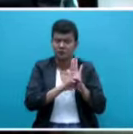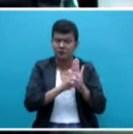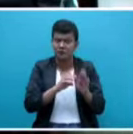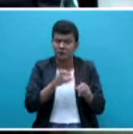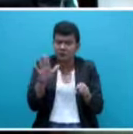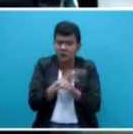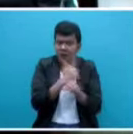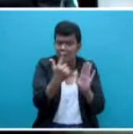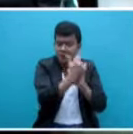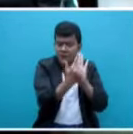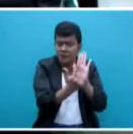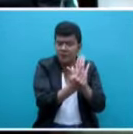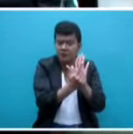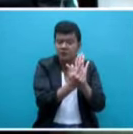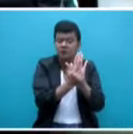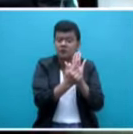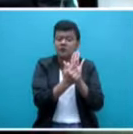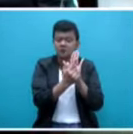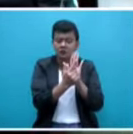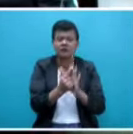through the enactment of bills